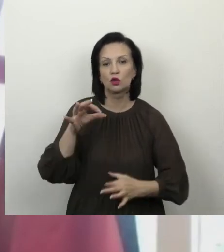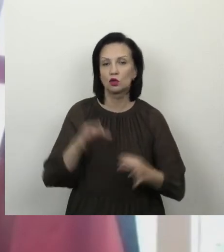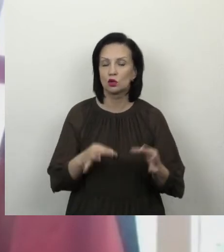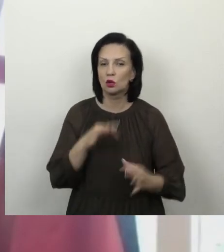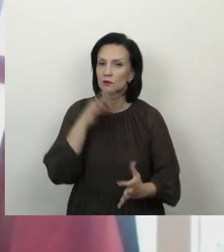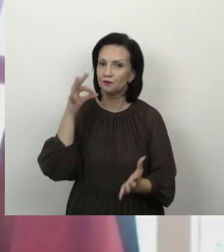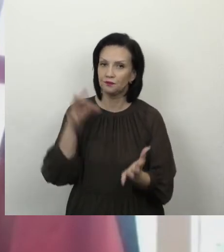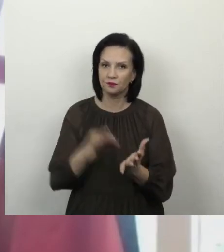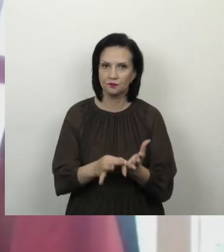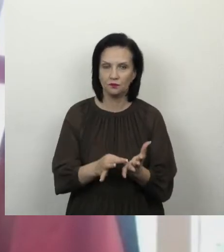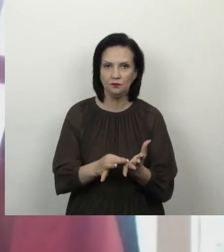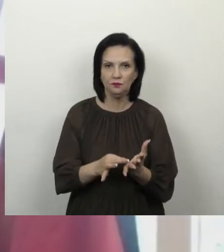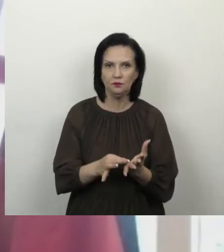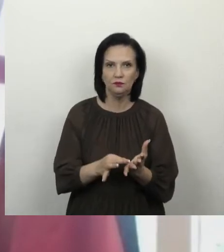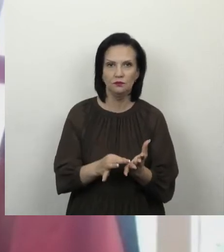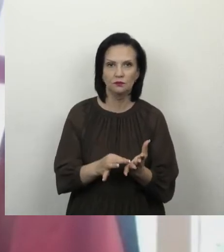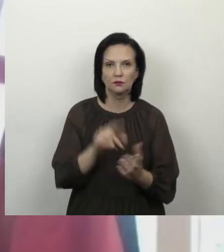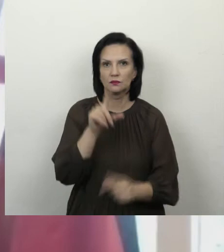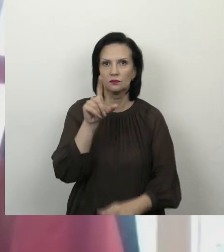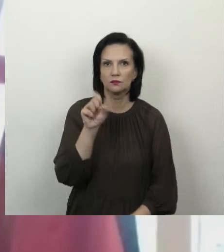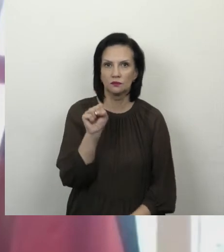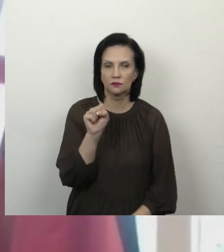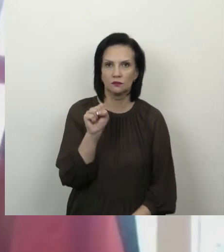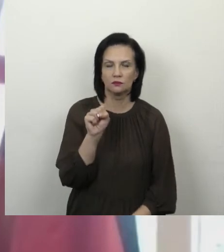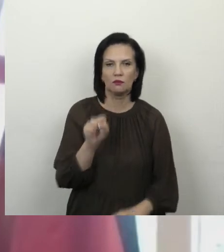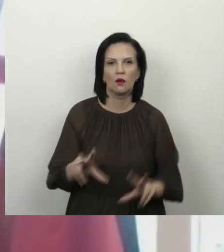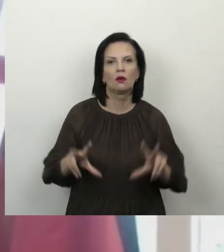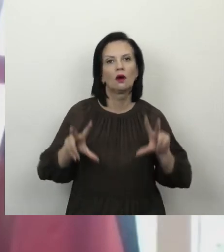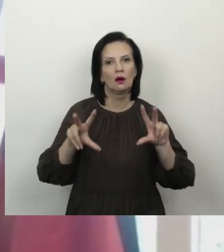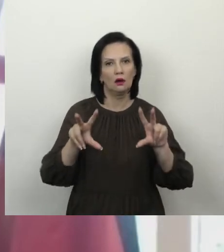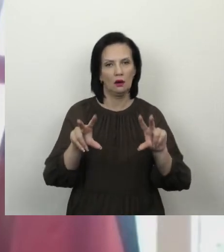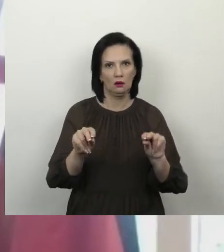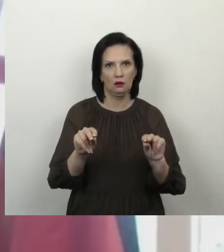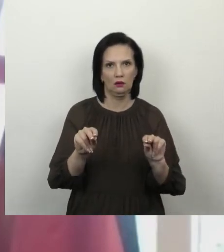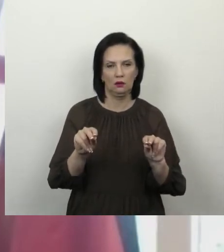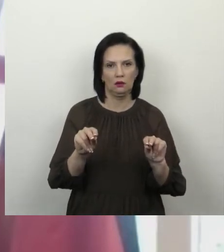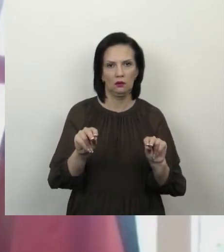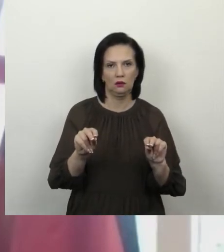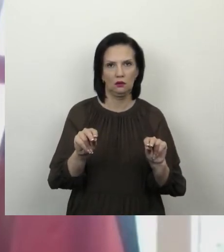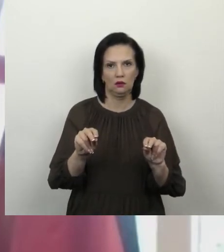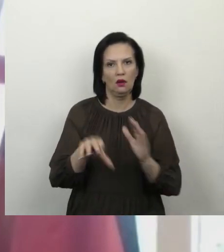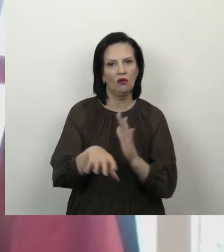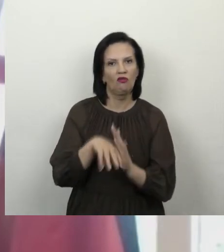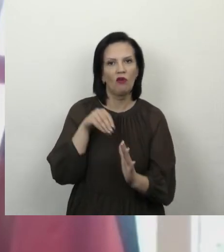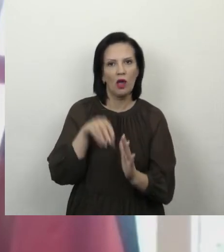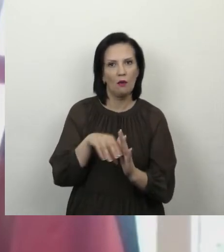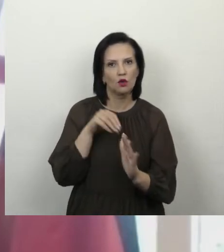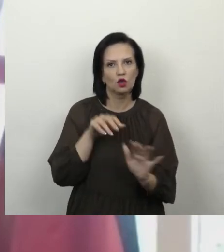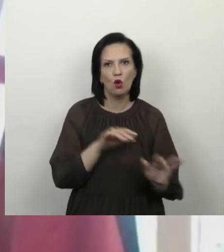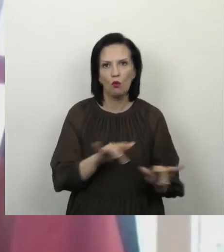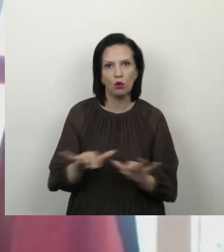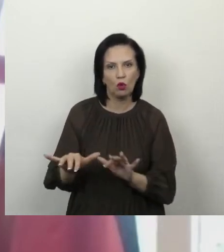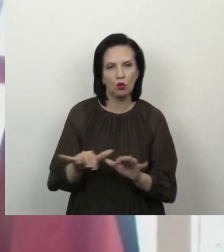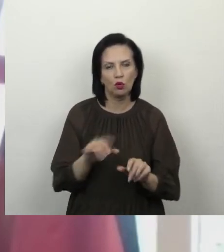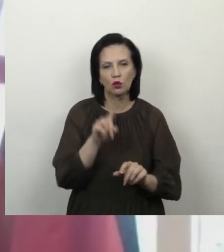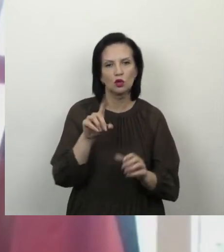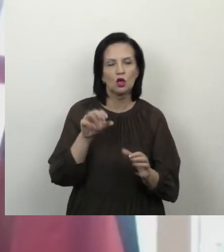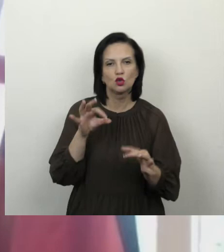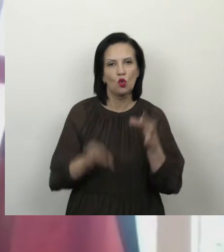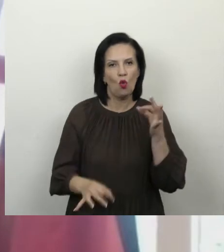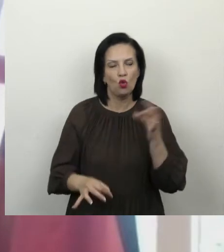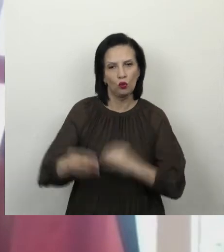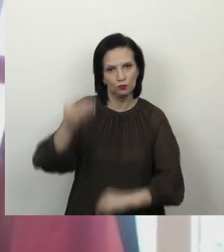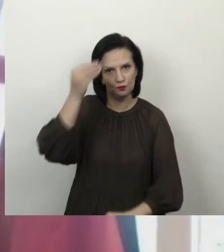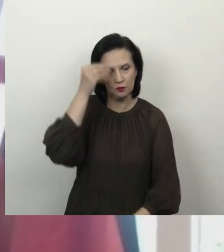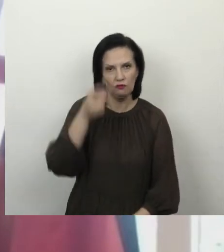the judicial safeguarding of the electoral process. As you see, the subject of